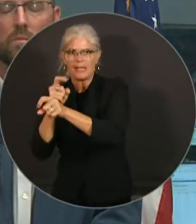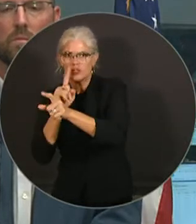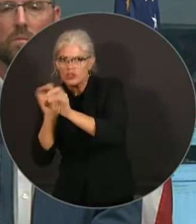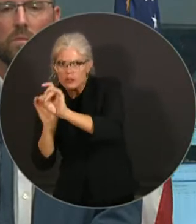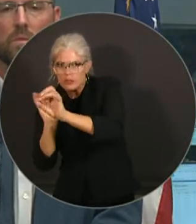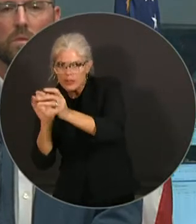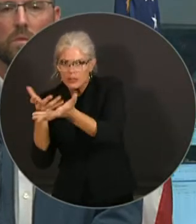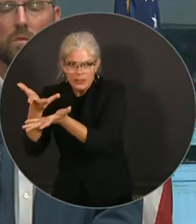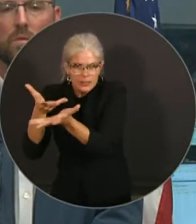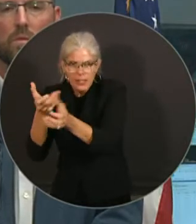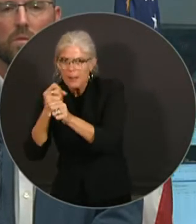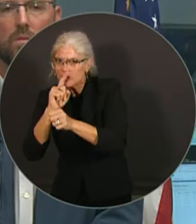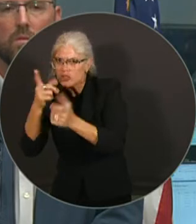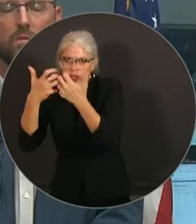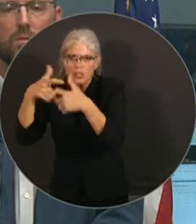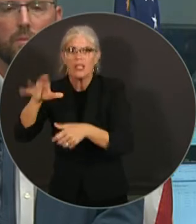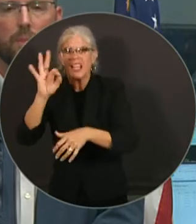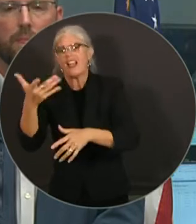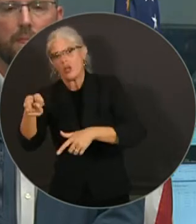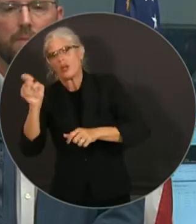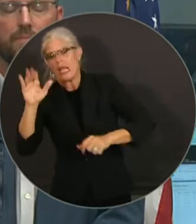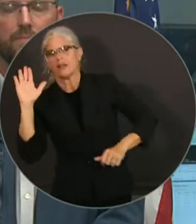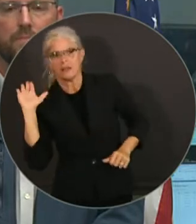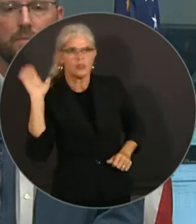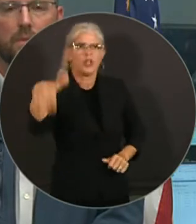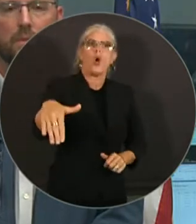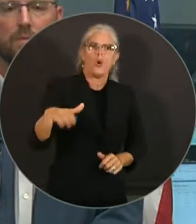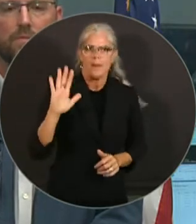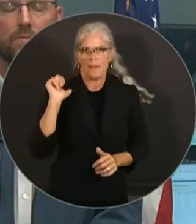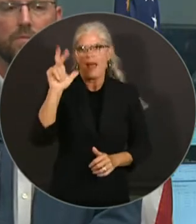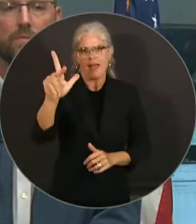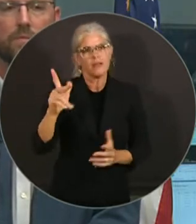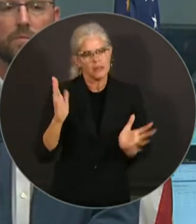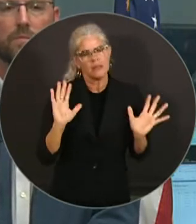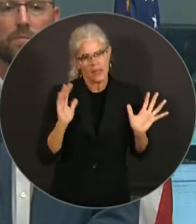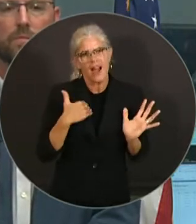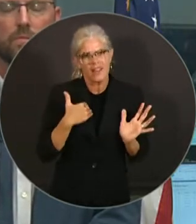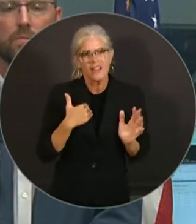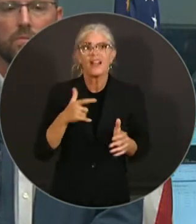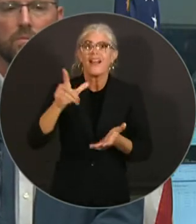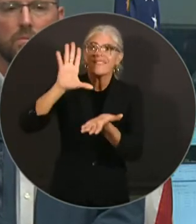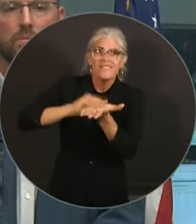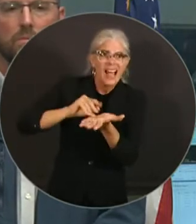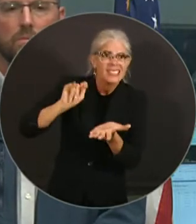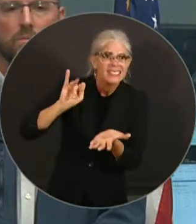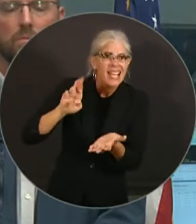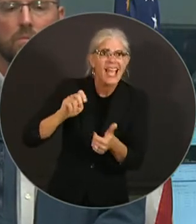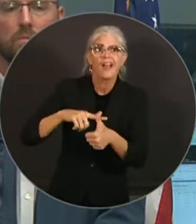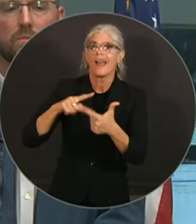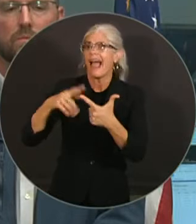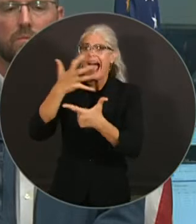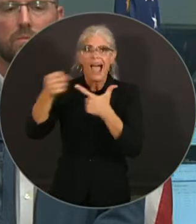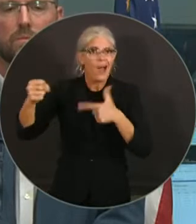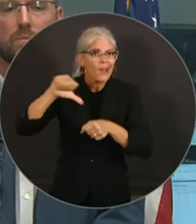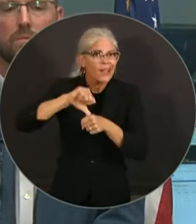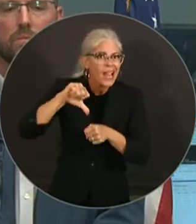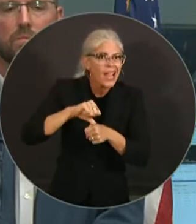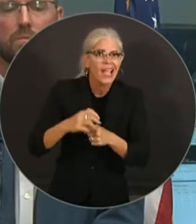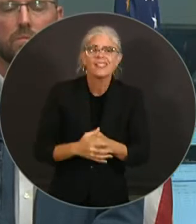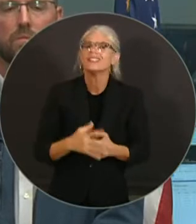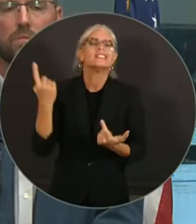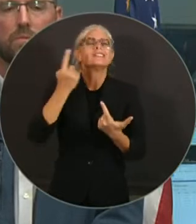will work quickly and diligently to get your car up and running, whether it's a flat tire, if you ran out of fuel, or something to that